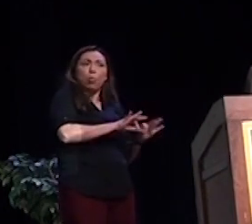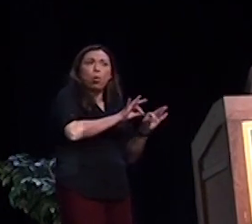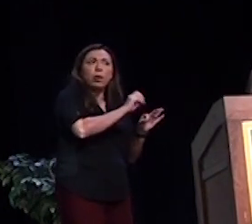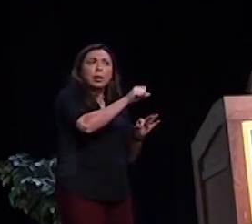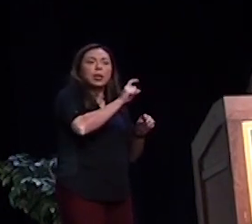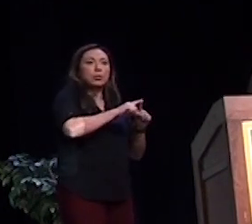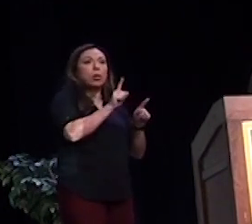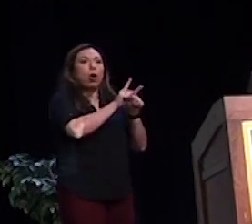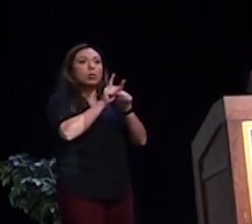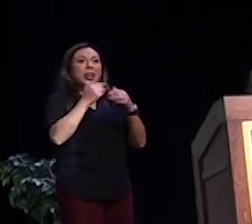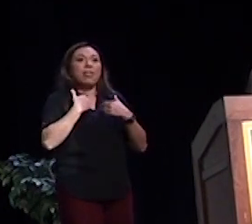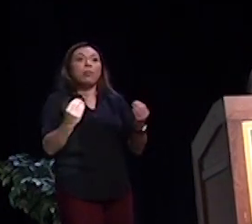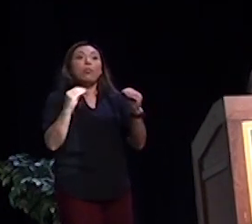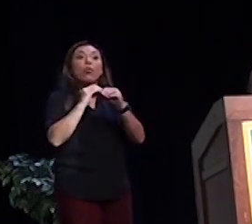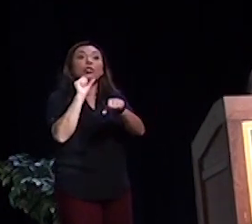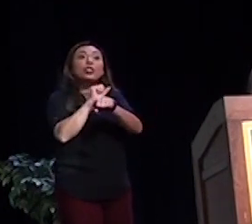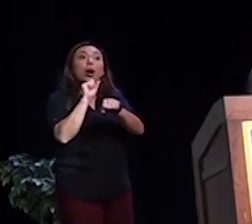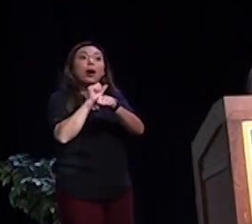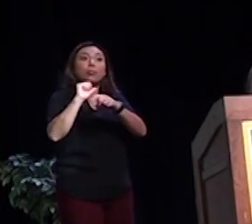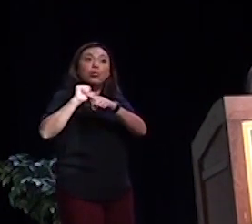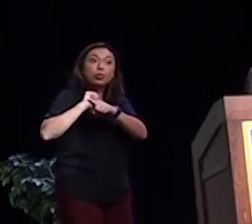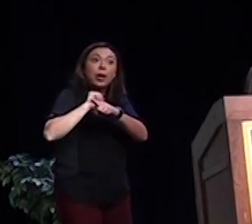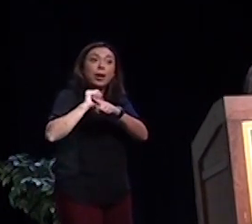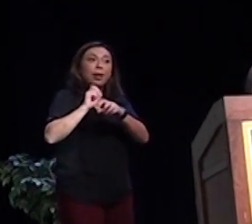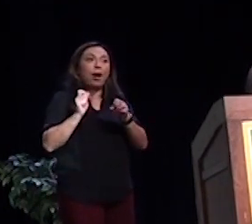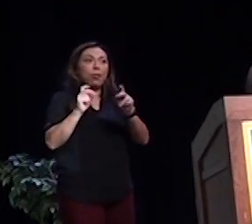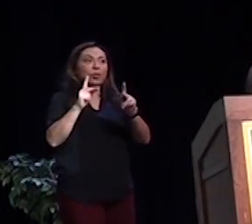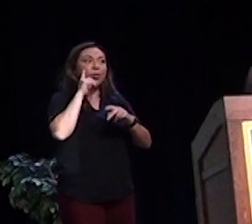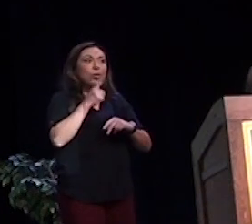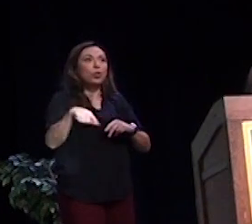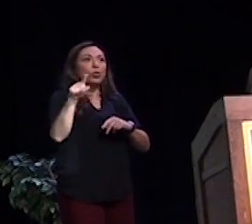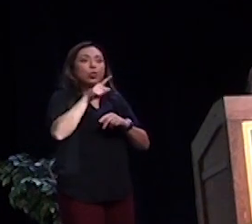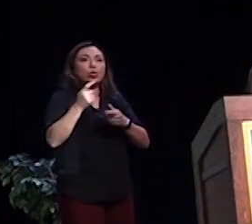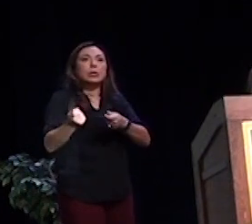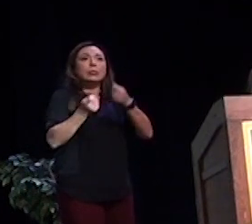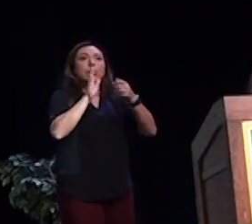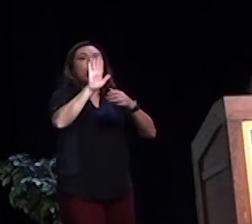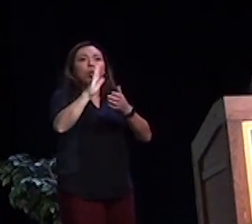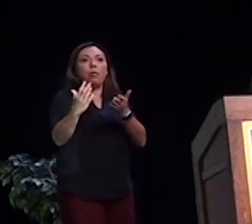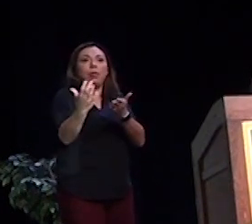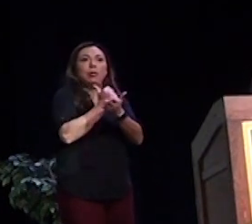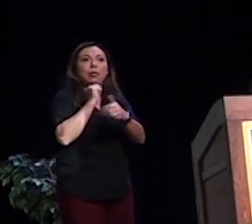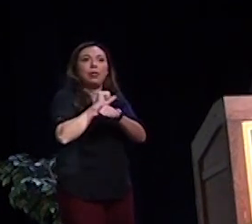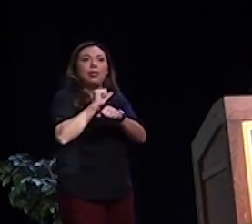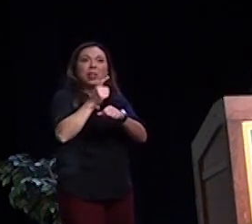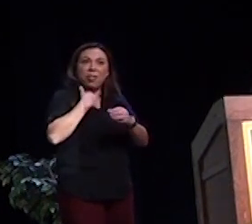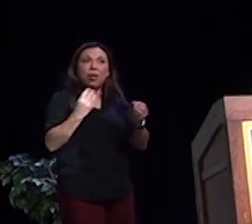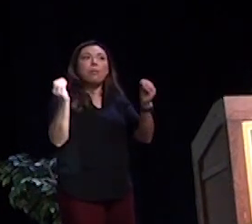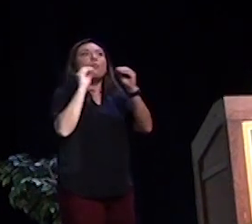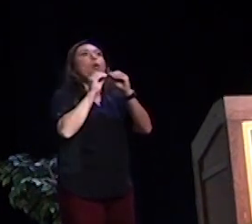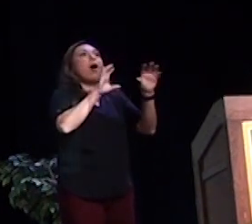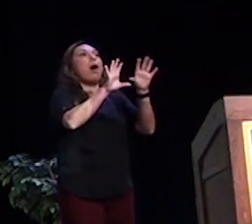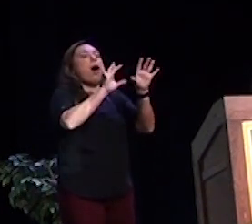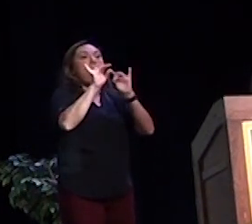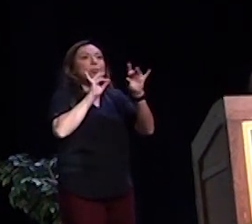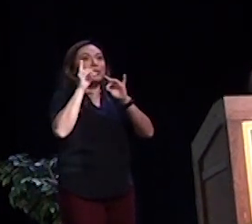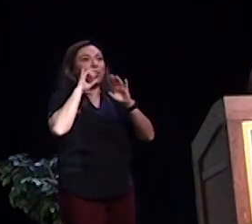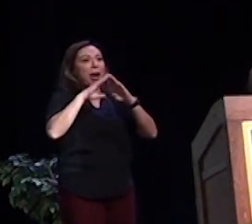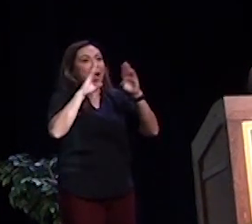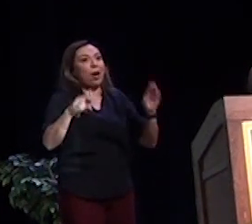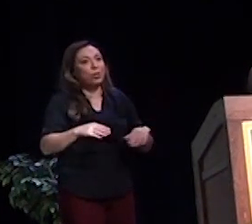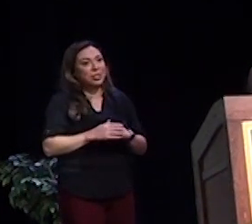also creating more job training opportunities to help people boost their income so they have even more housing options available for